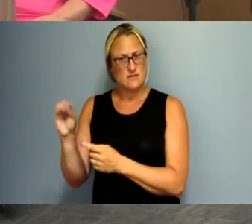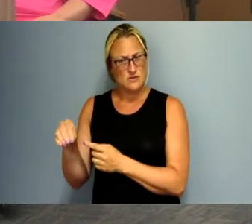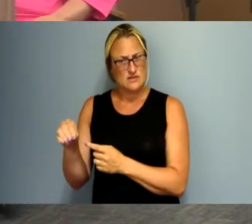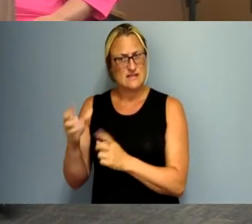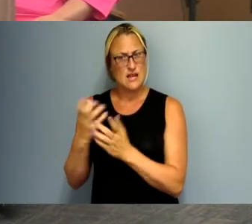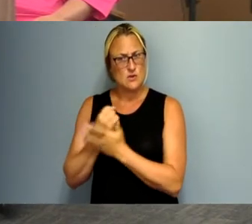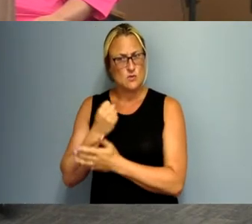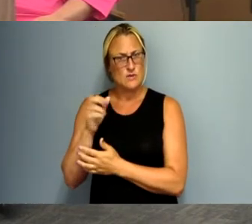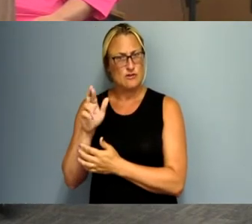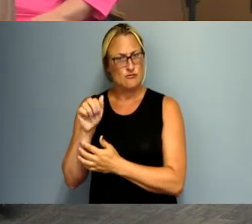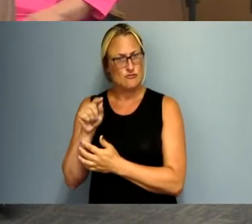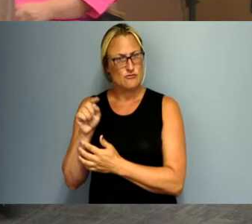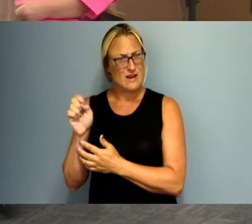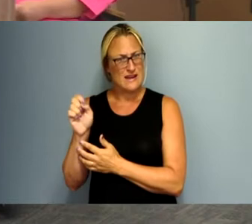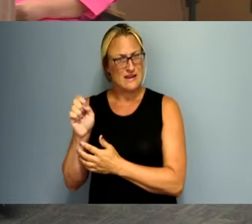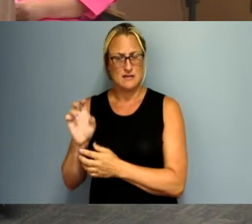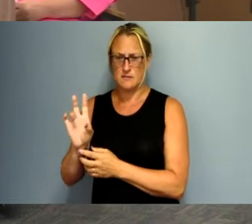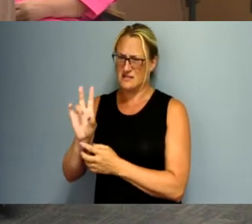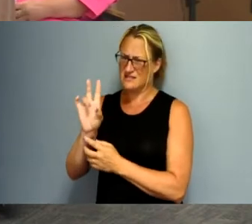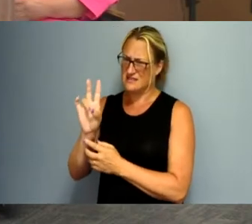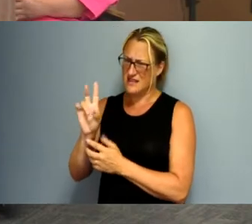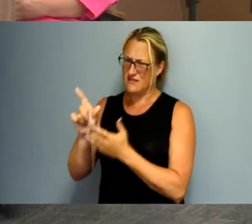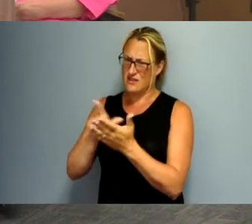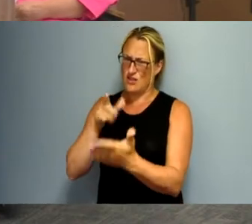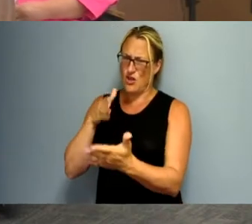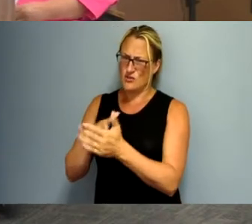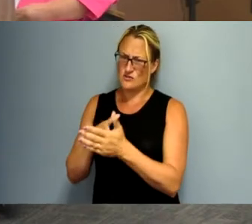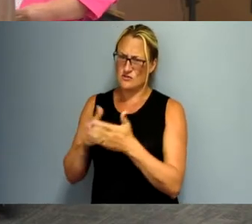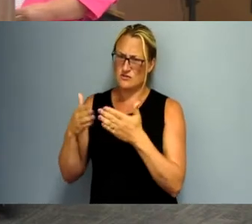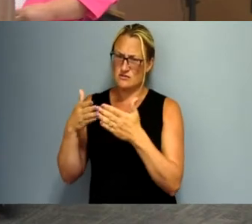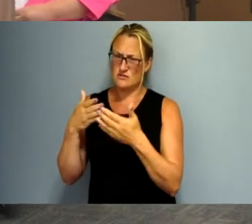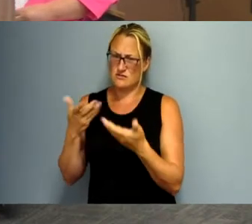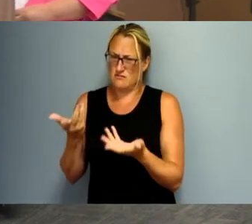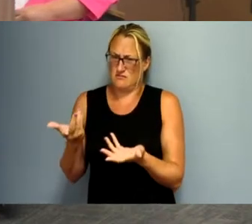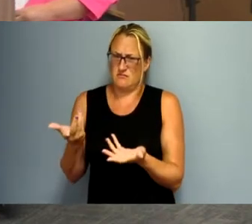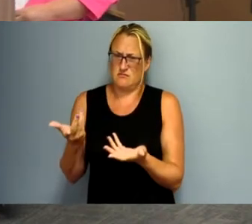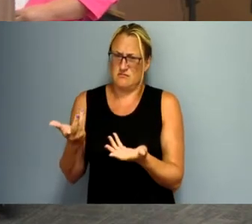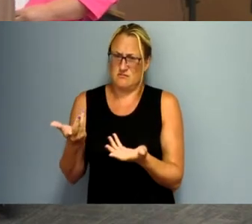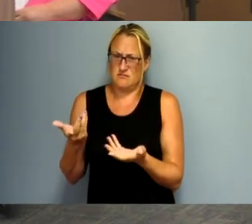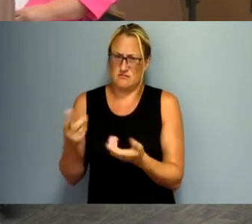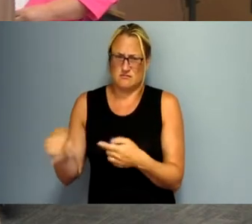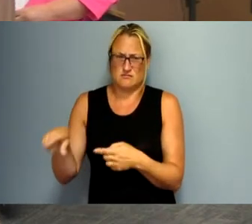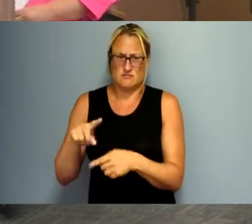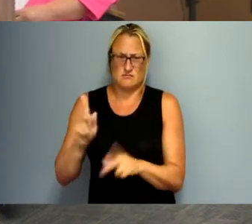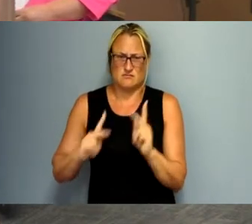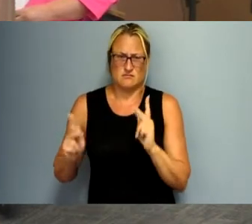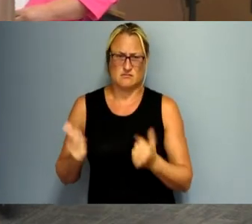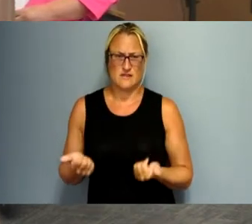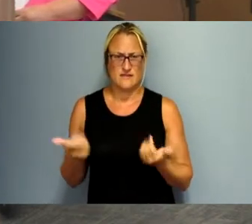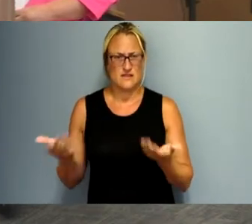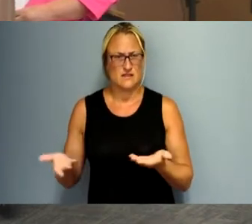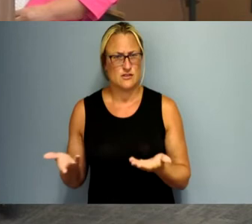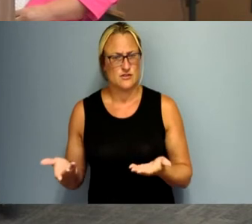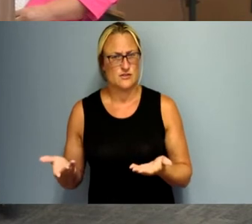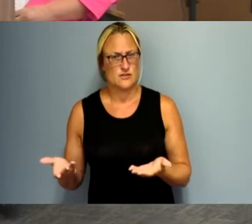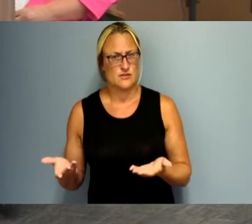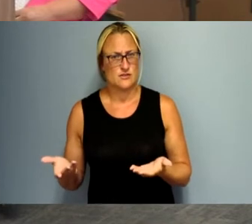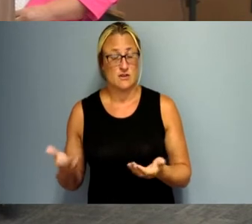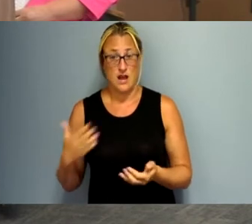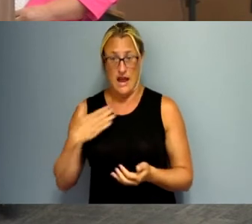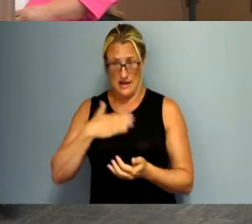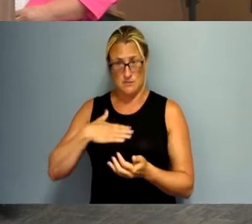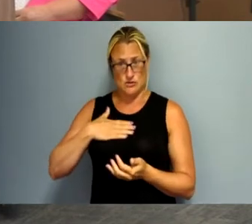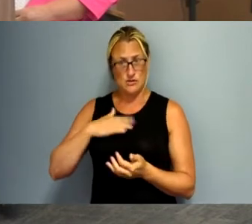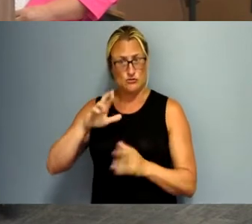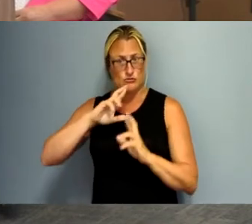OOR and 7 lawsuits against citizens. I appreciate the response that you take your